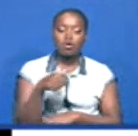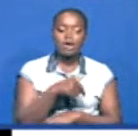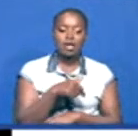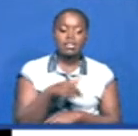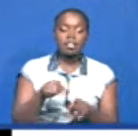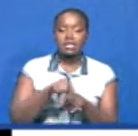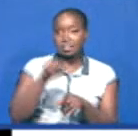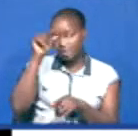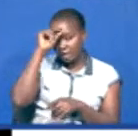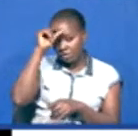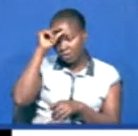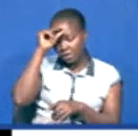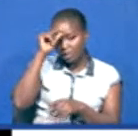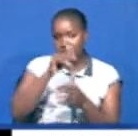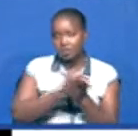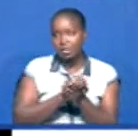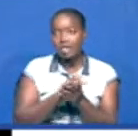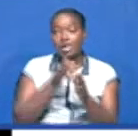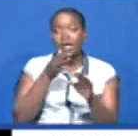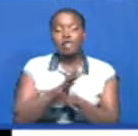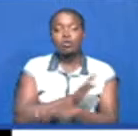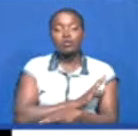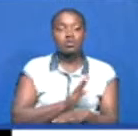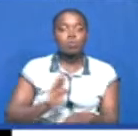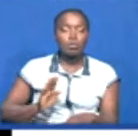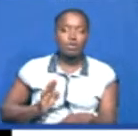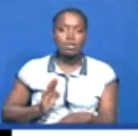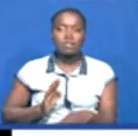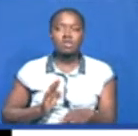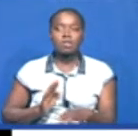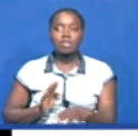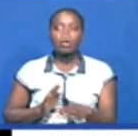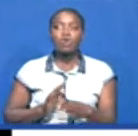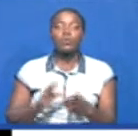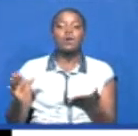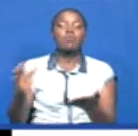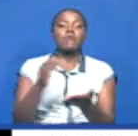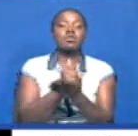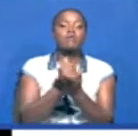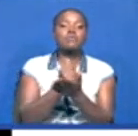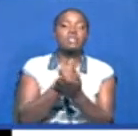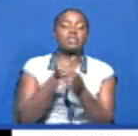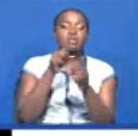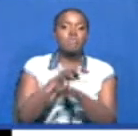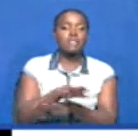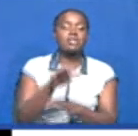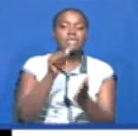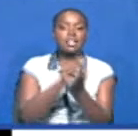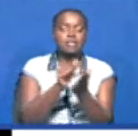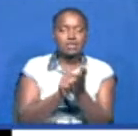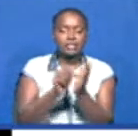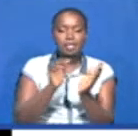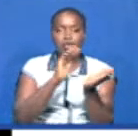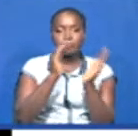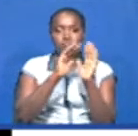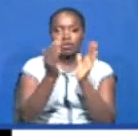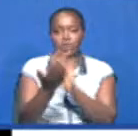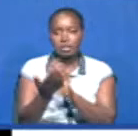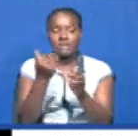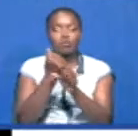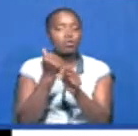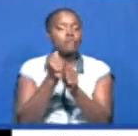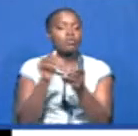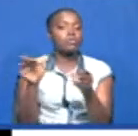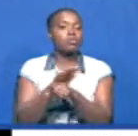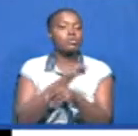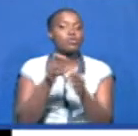government, across board, we have adopted the multi-agency approach in dealing with most of the